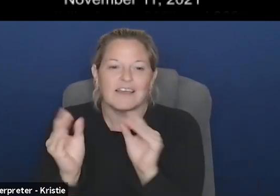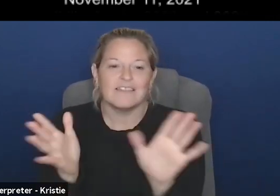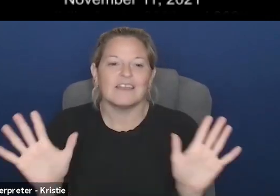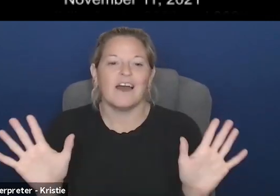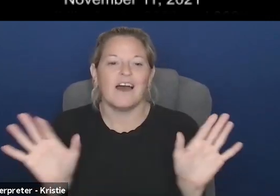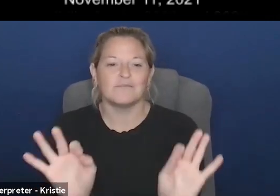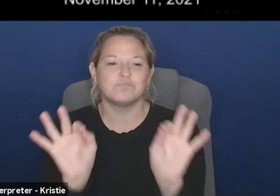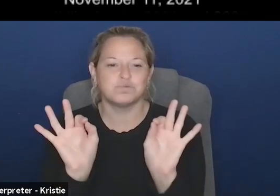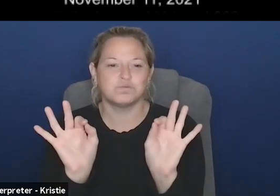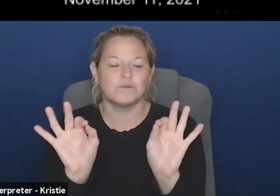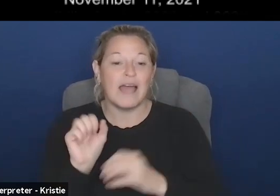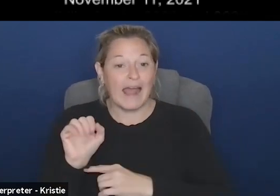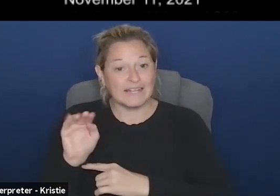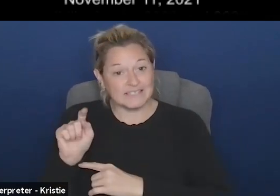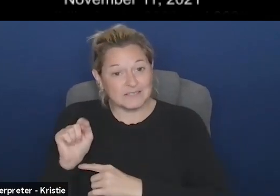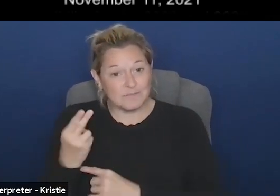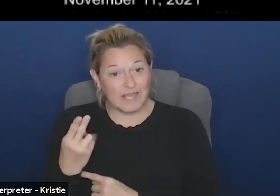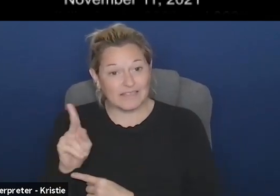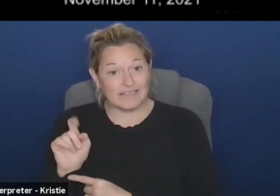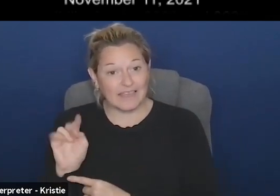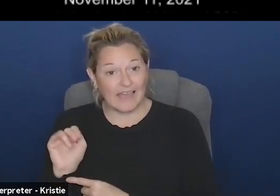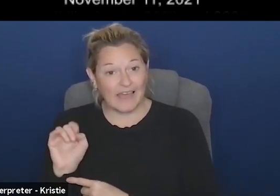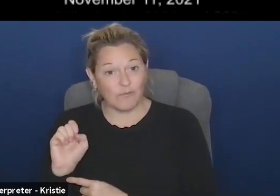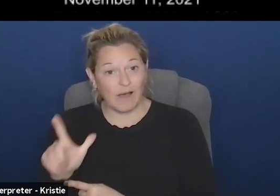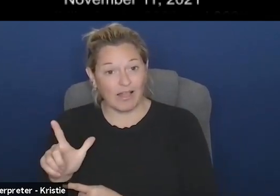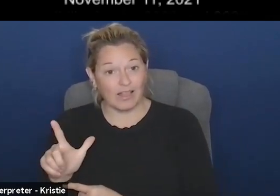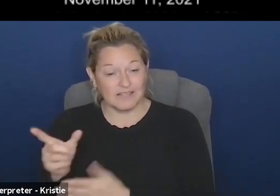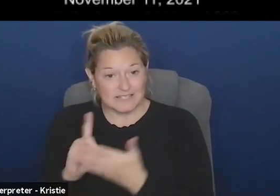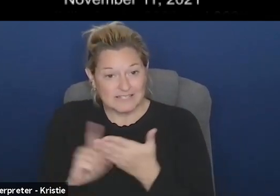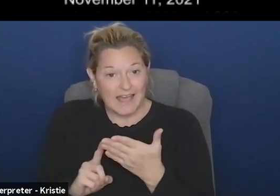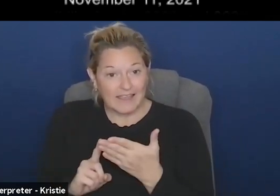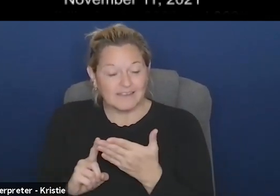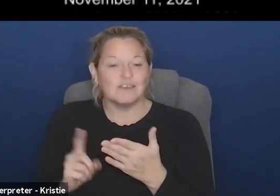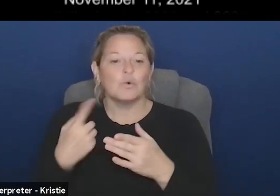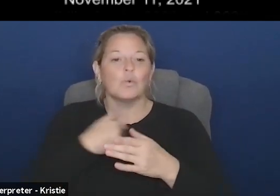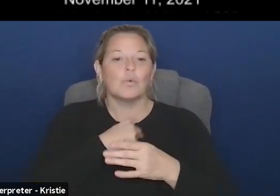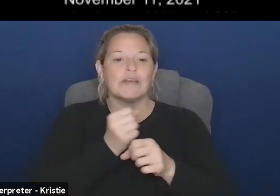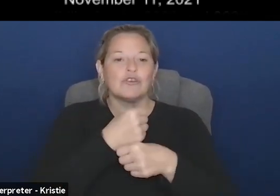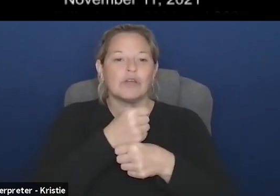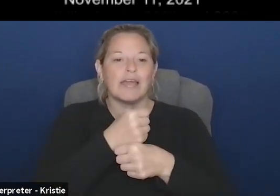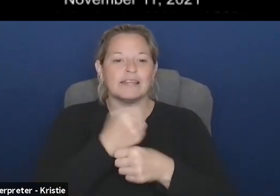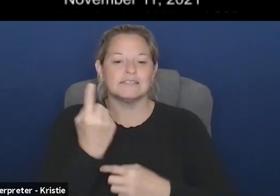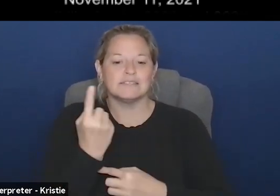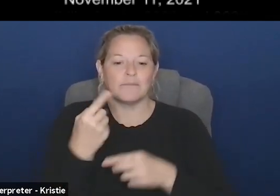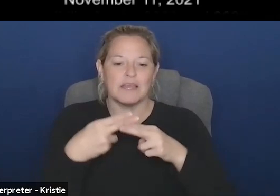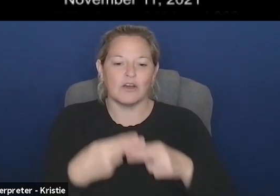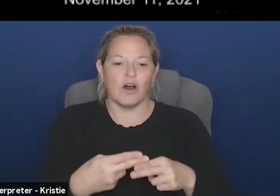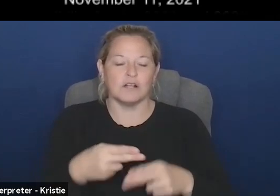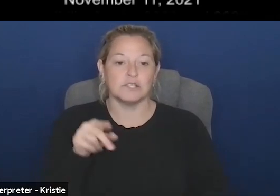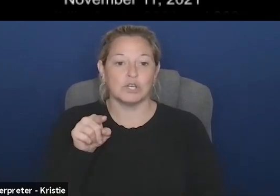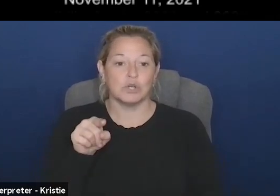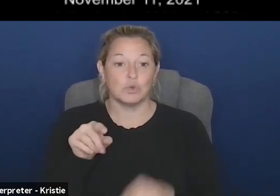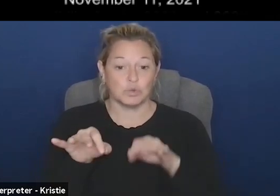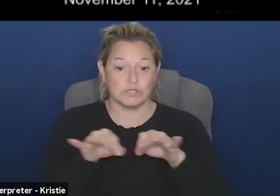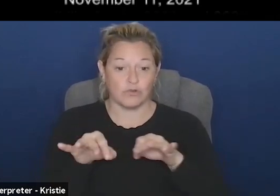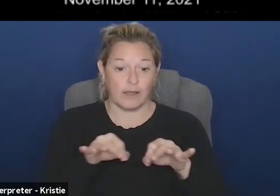Smith Kettlewell, designed and created a thing called YouDescribe, which is a tool